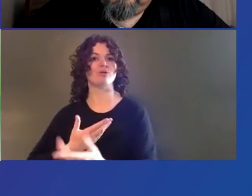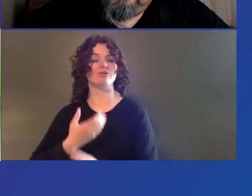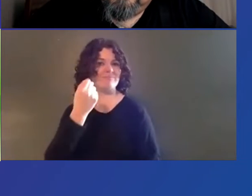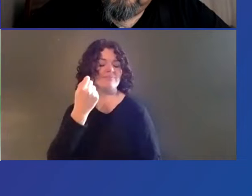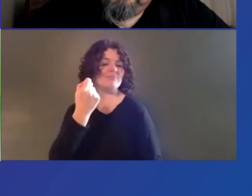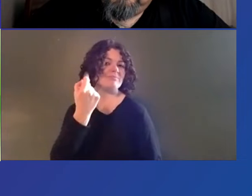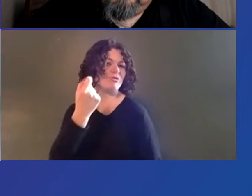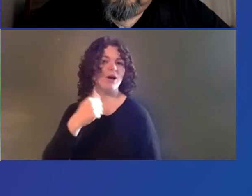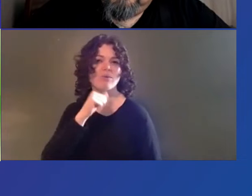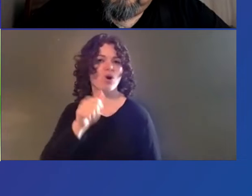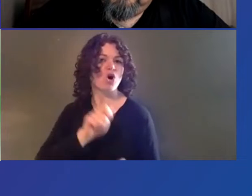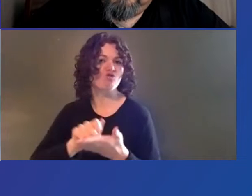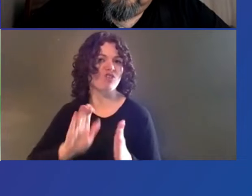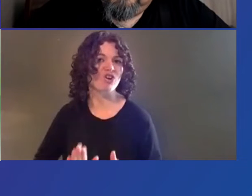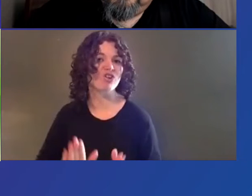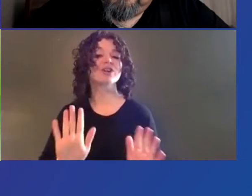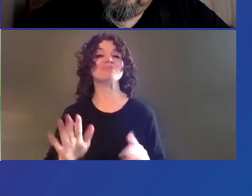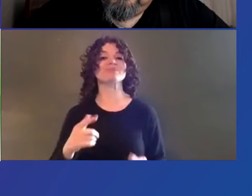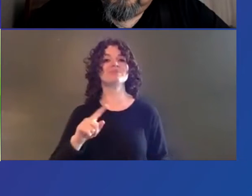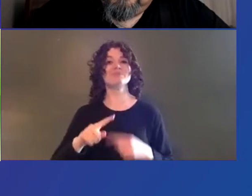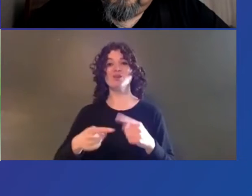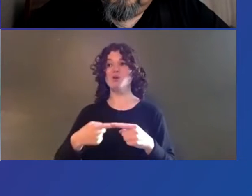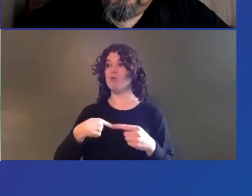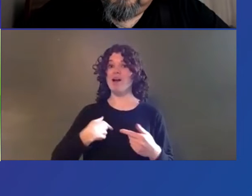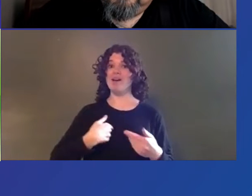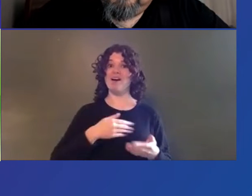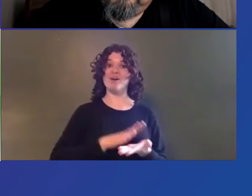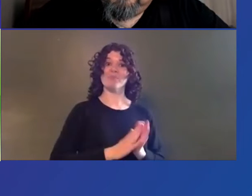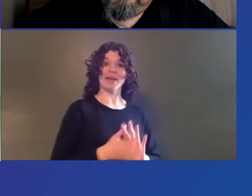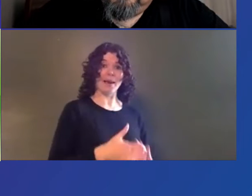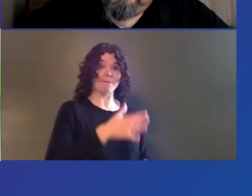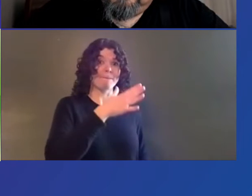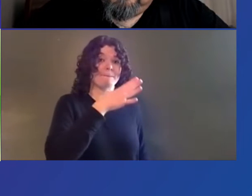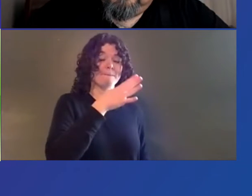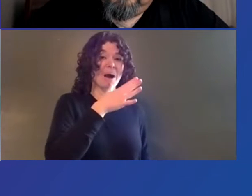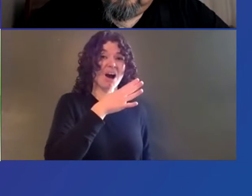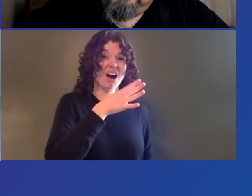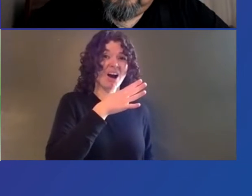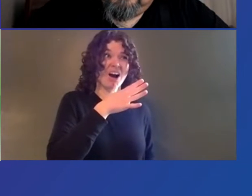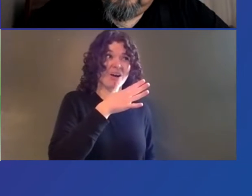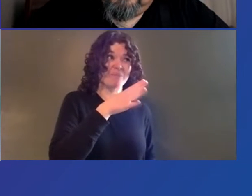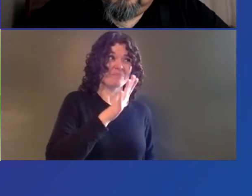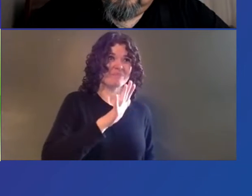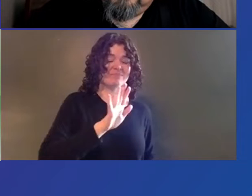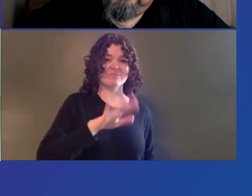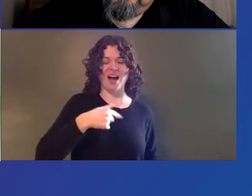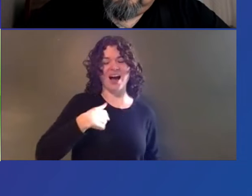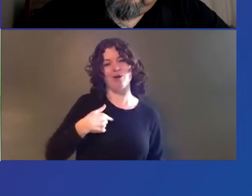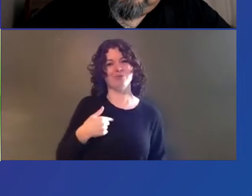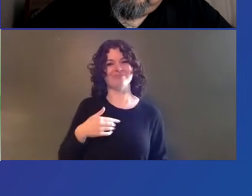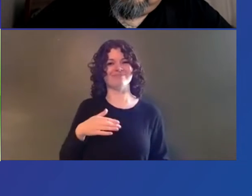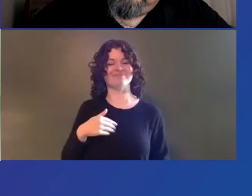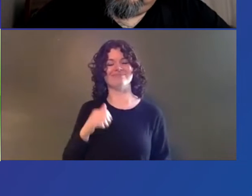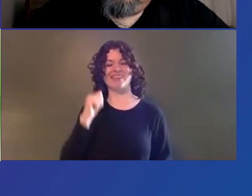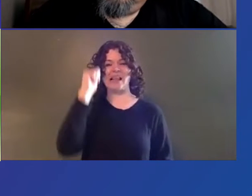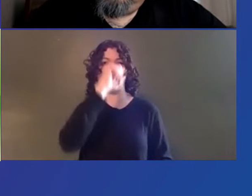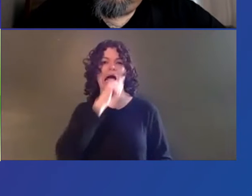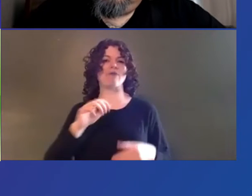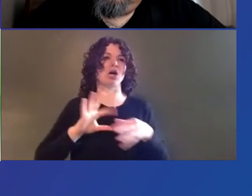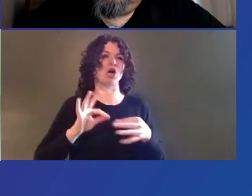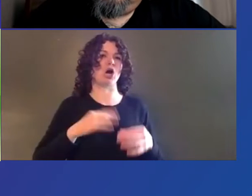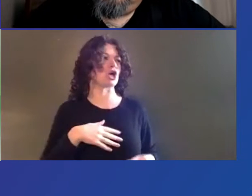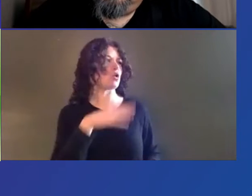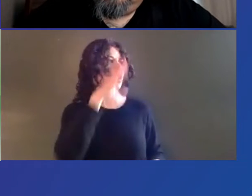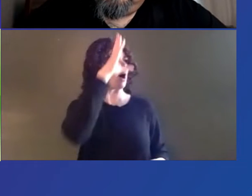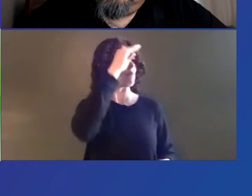moment I decided I was going to be somebody's mama and I was a super boy girl, as they call me in Africa, you know, like I didn't know, I wasn't super maternal,